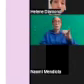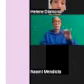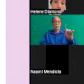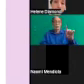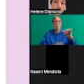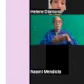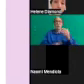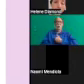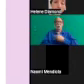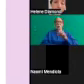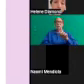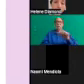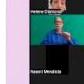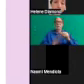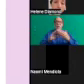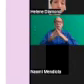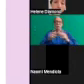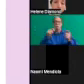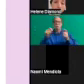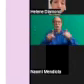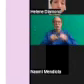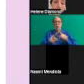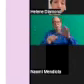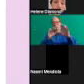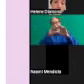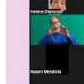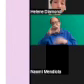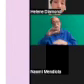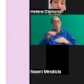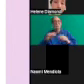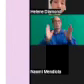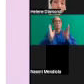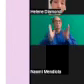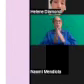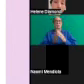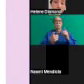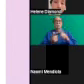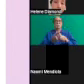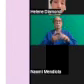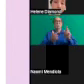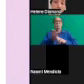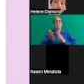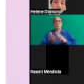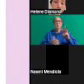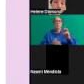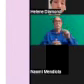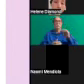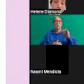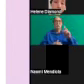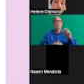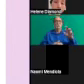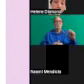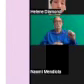being literally treated as less and asked to sign waivers in the ER and such,